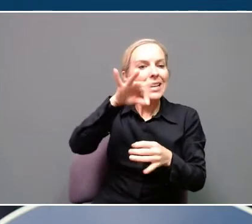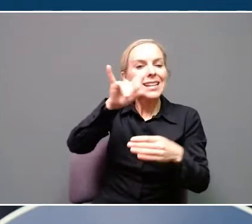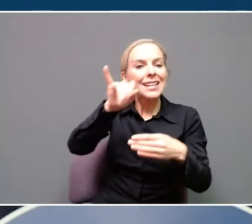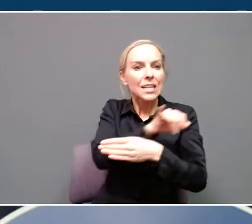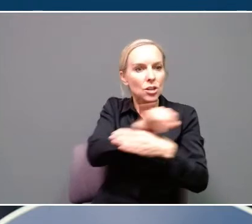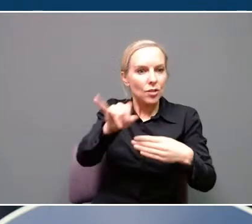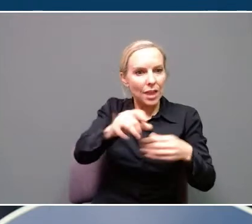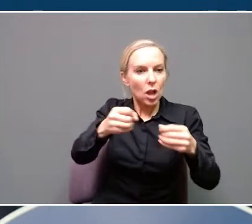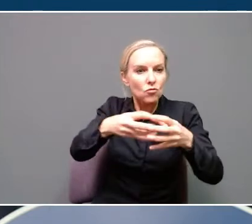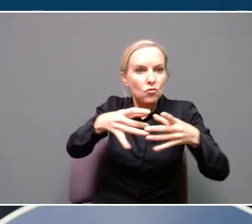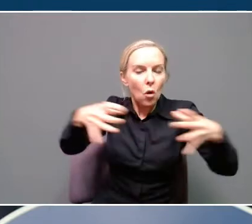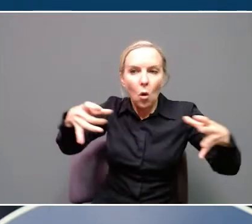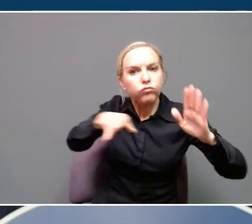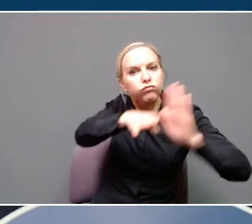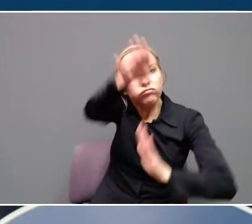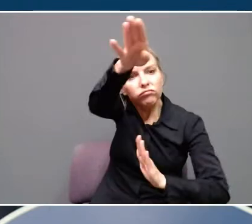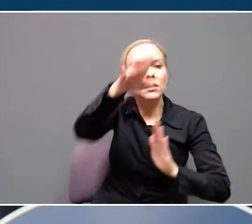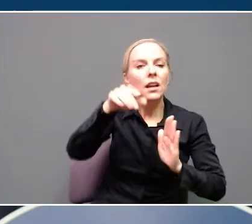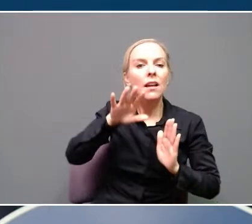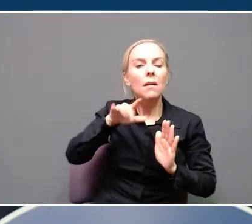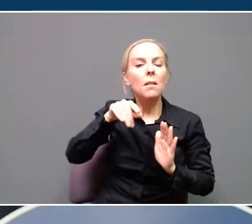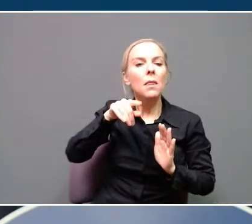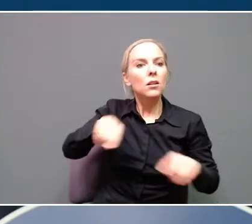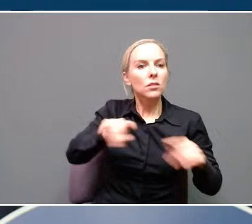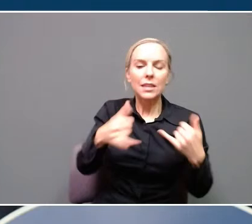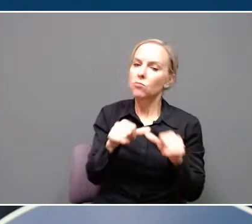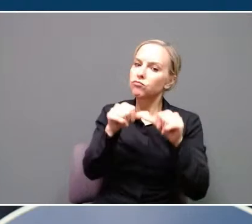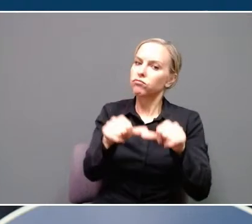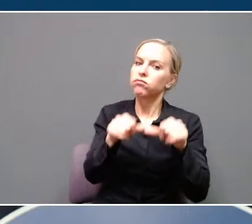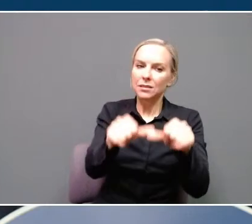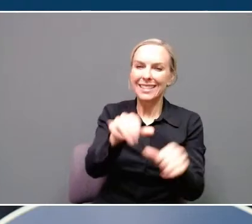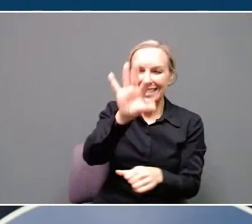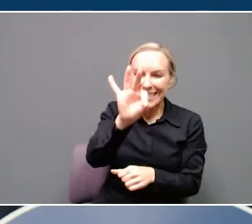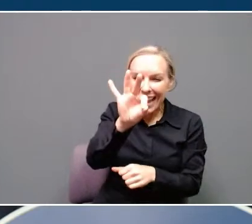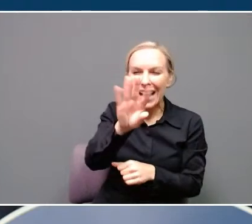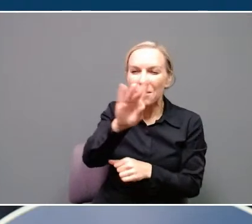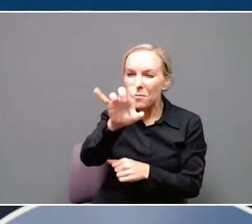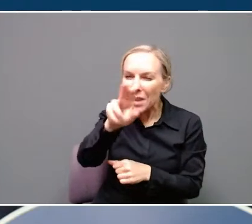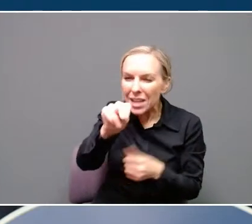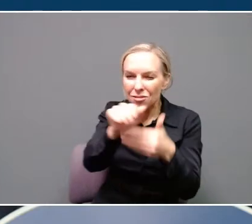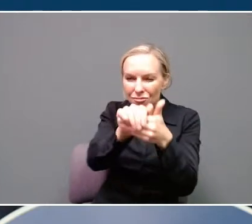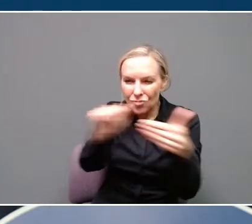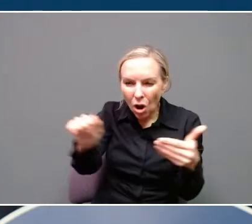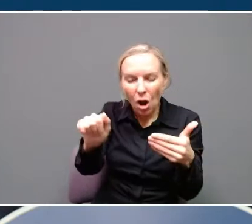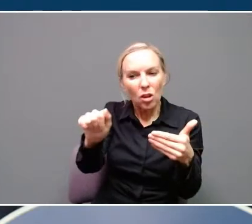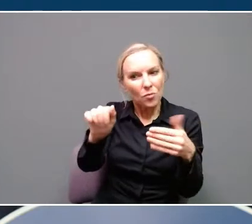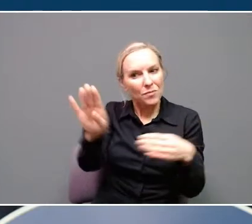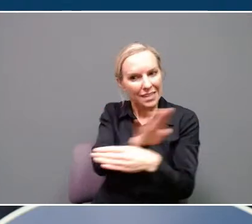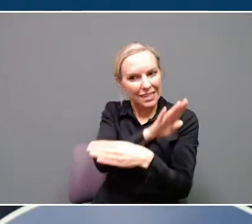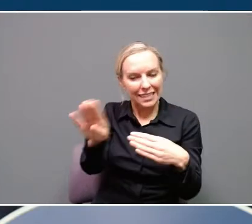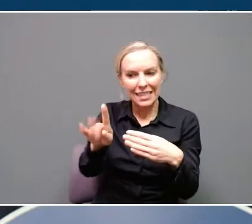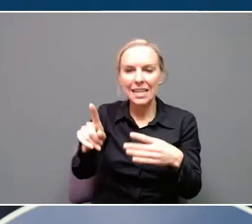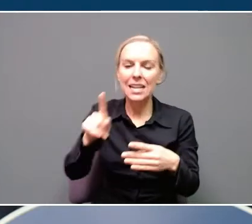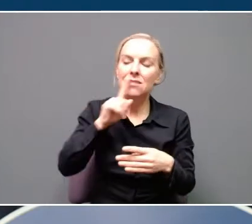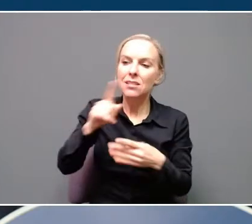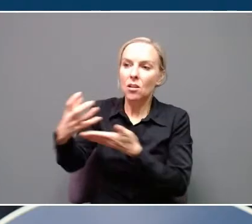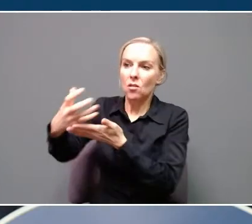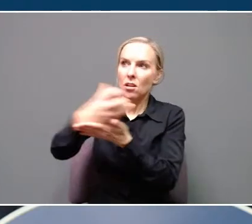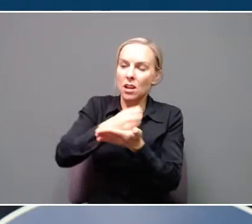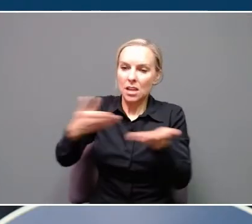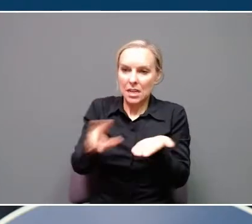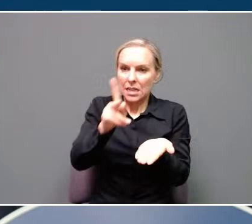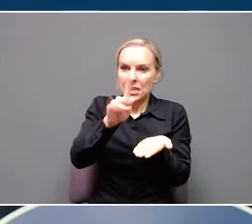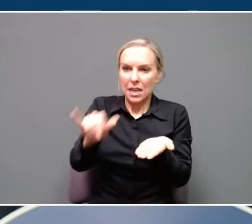is not slowing down. It is a $9 billion signature industry. It's generated more than 22,500